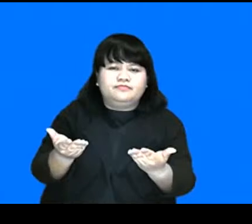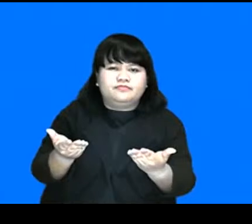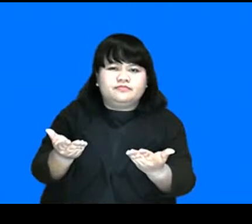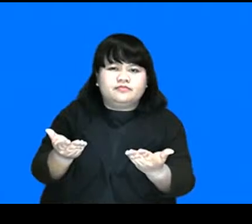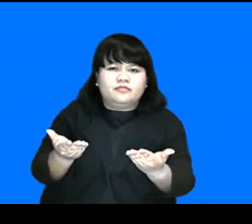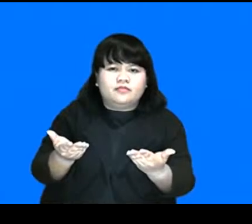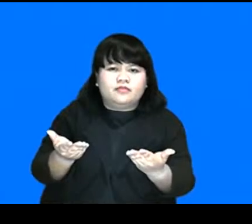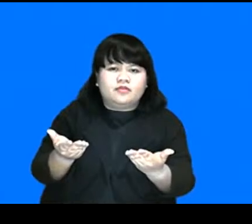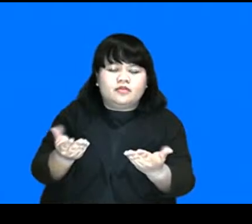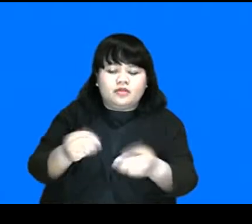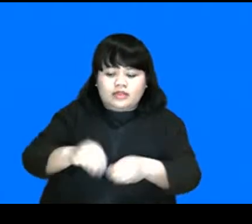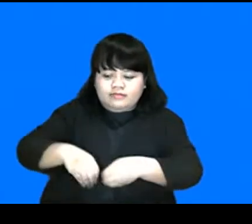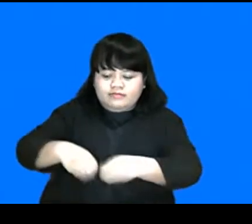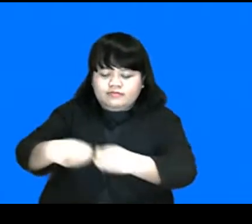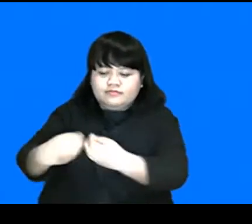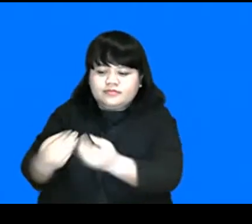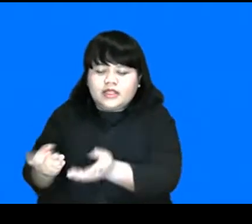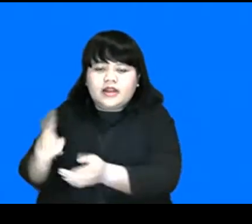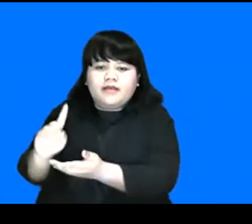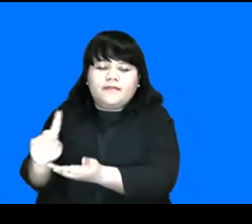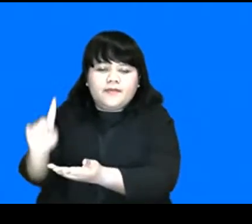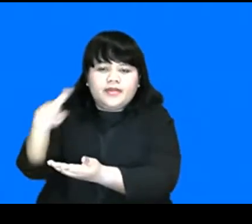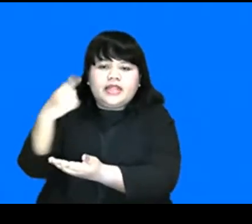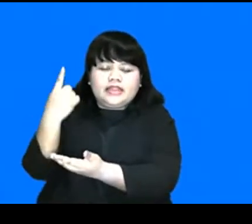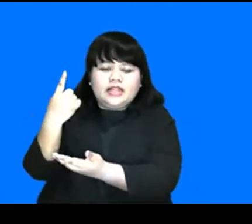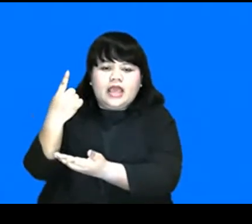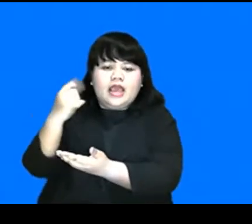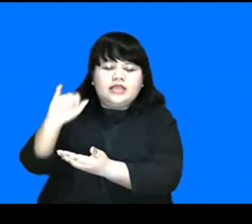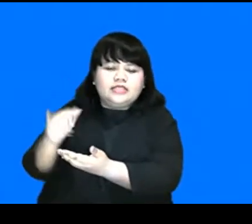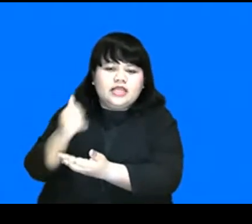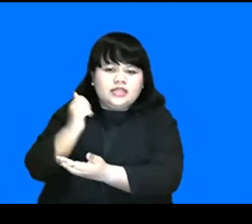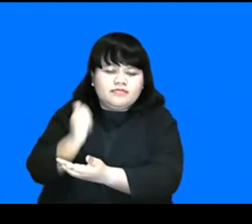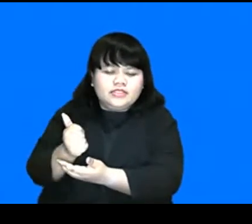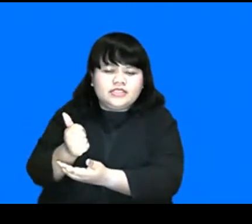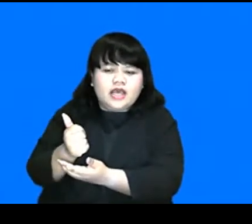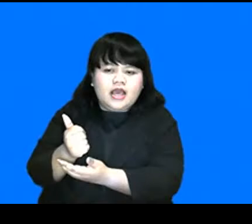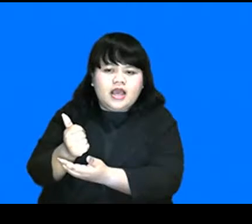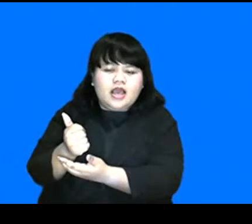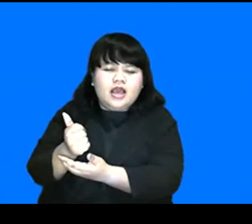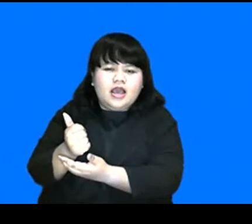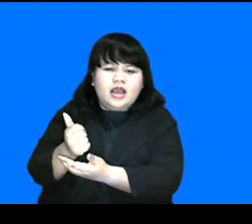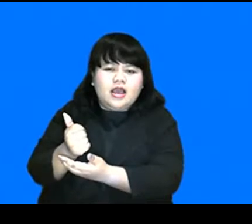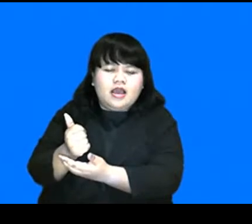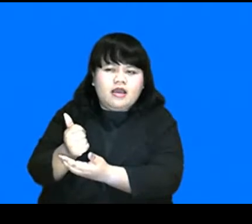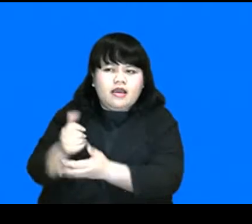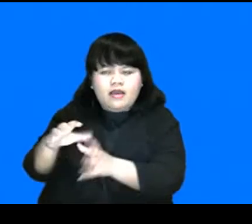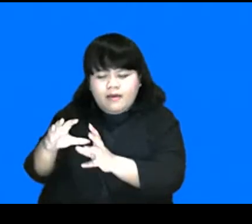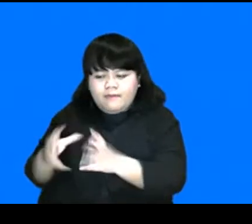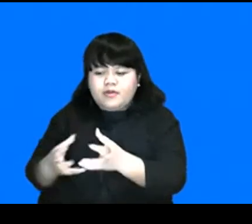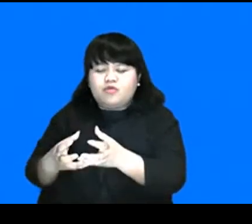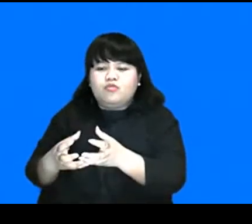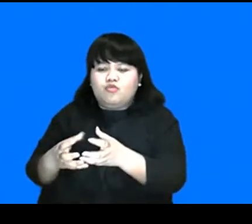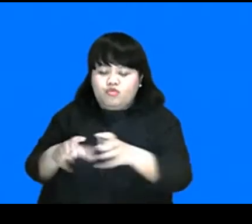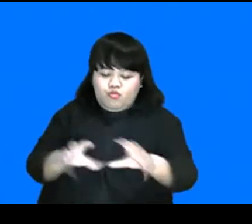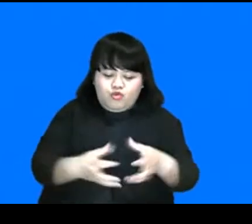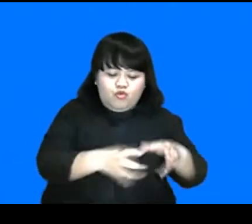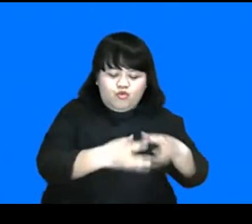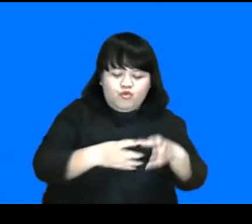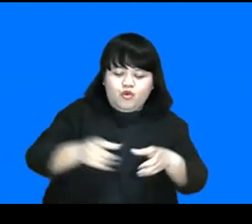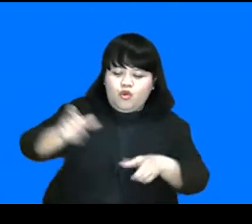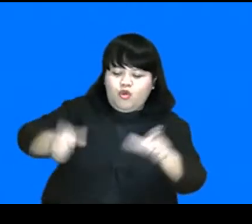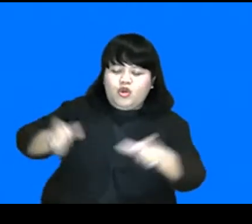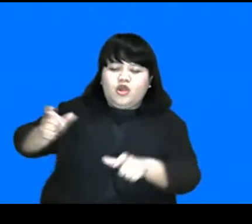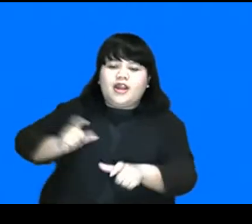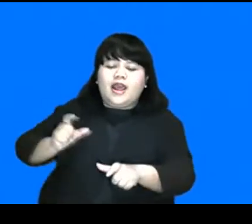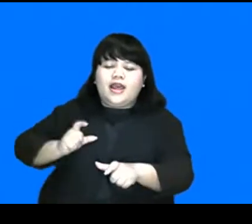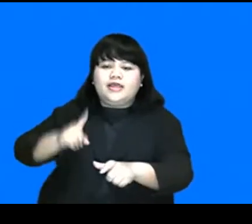we can make allies of the rich billionaires so that they also ensure that money is deployed in